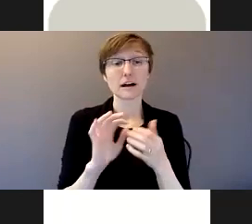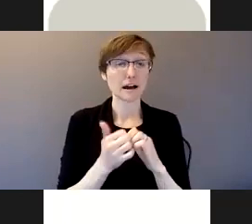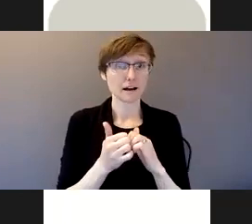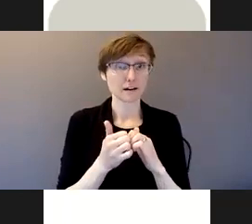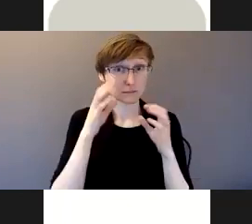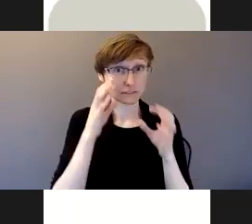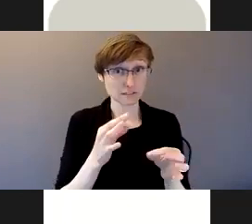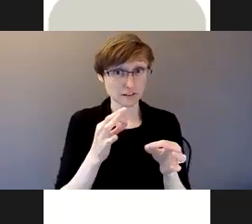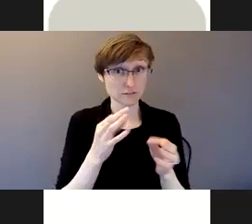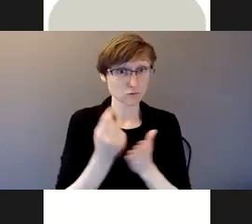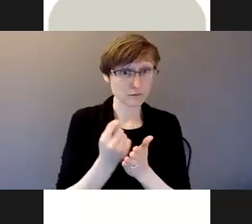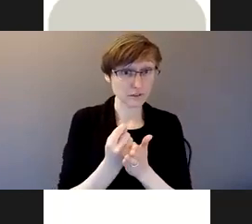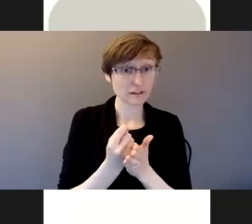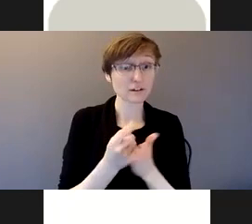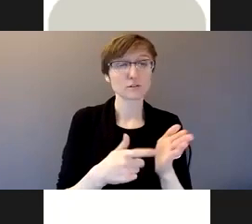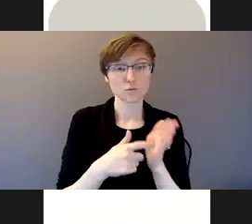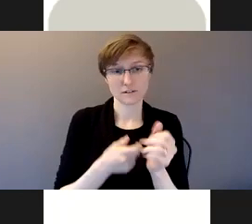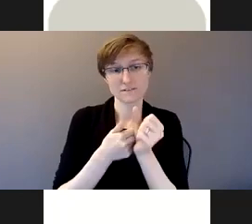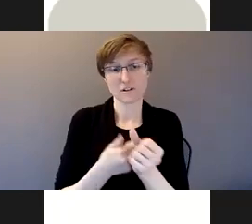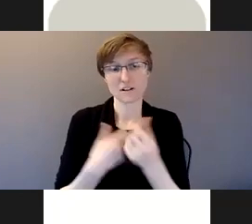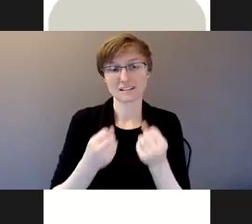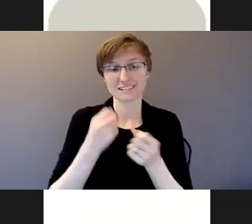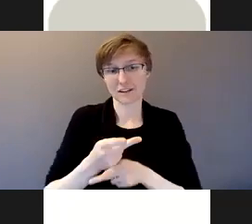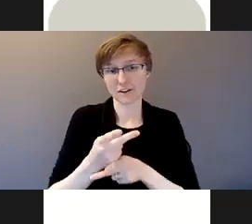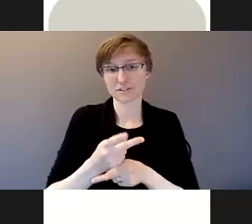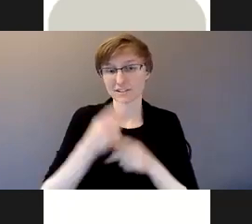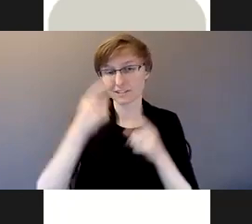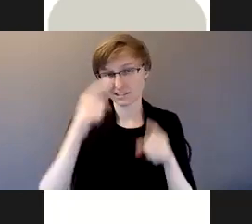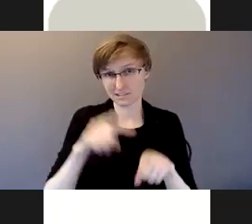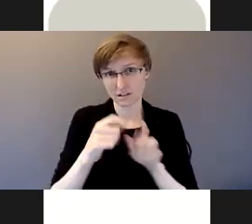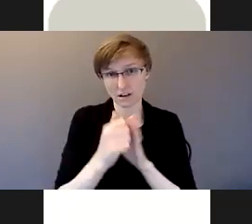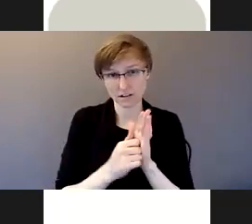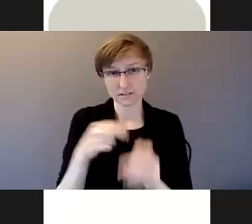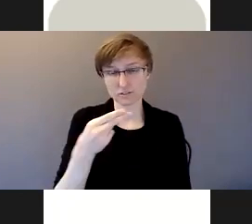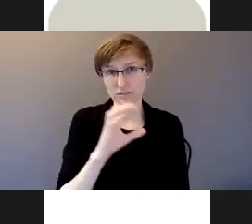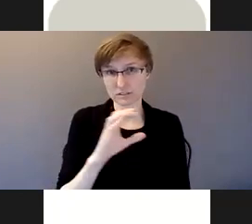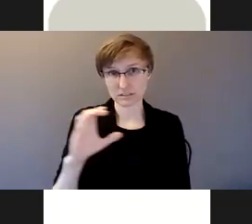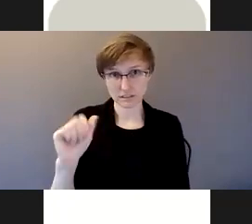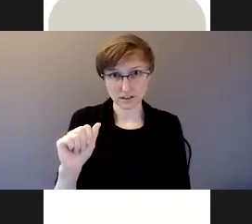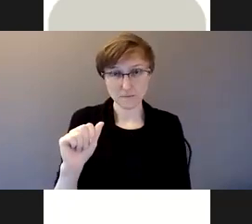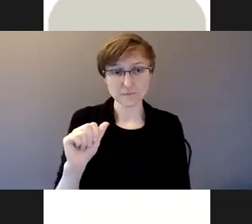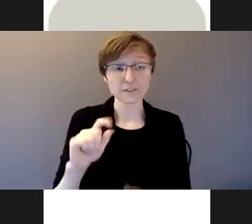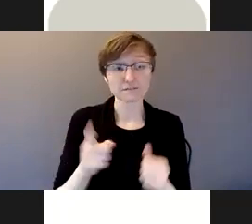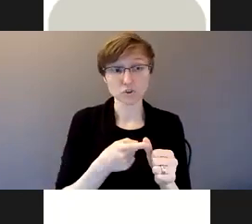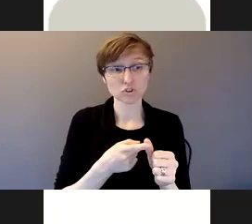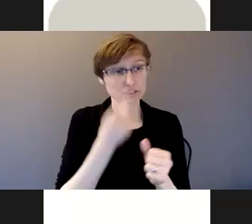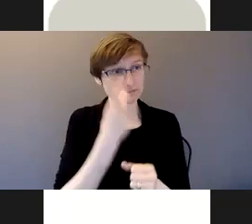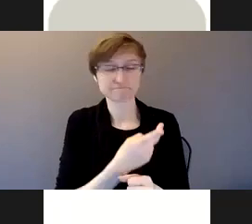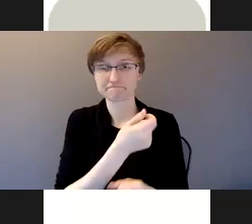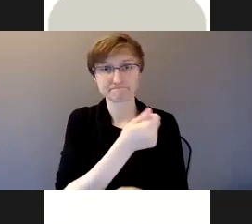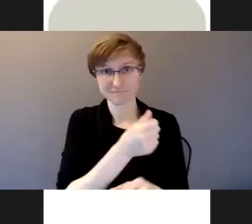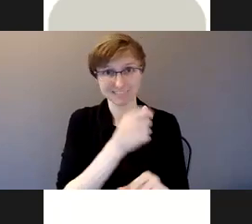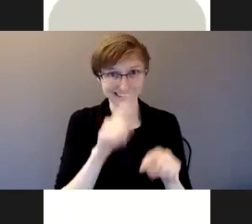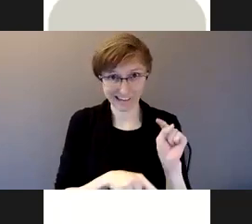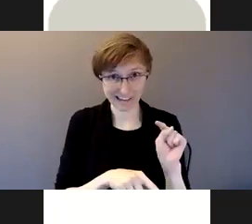under the Healthcare Consent Act. And that's after a person's been found incapable and after the healthcare provider's gone through the list of everyone else who can make the